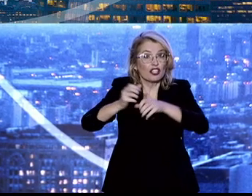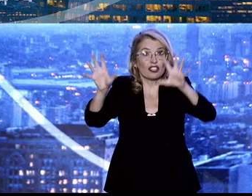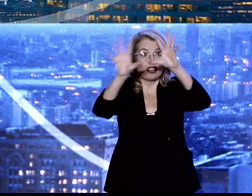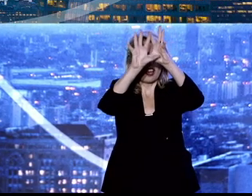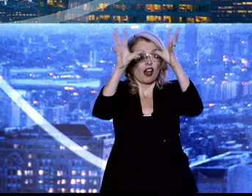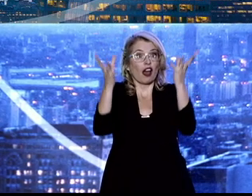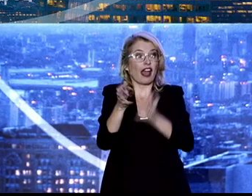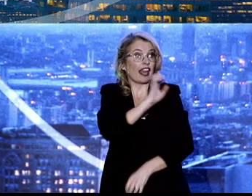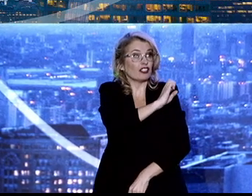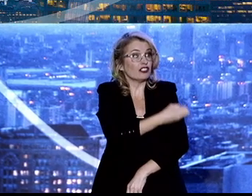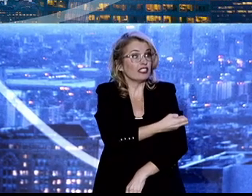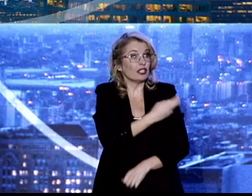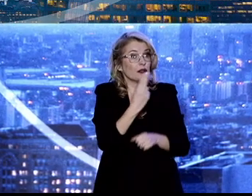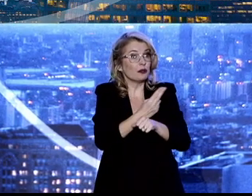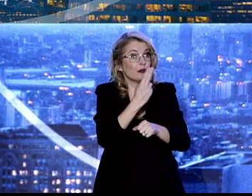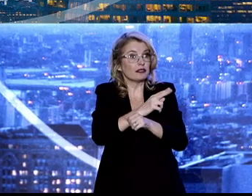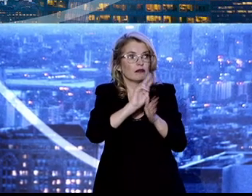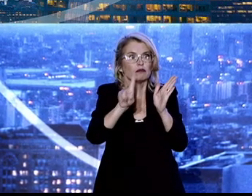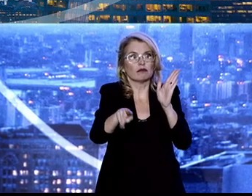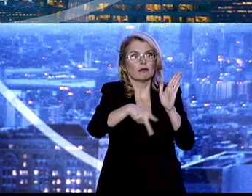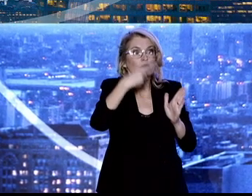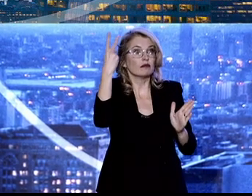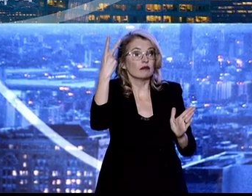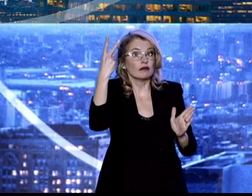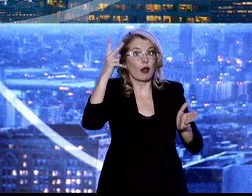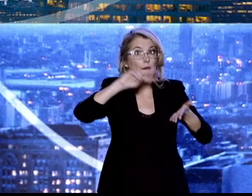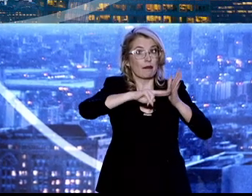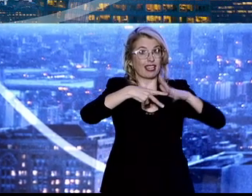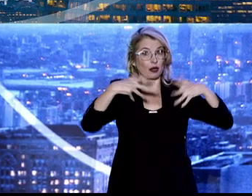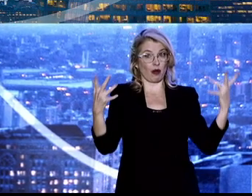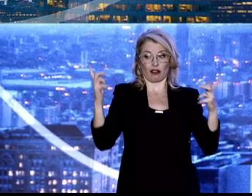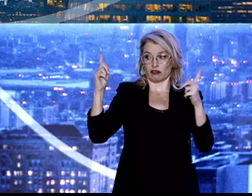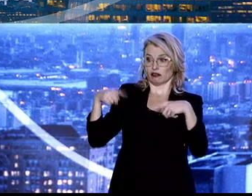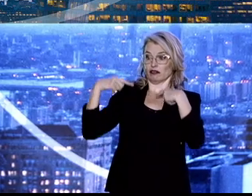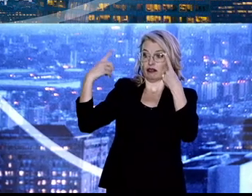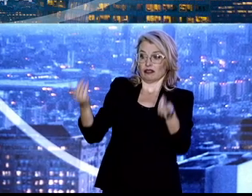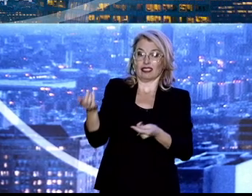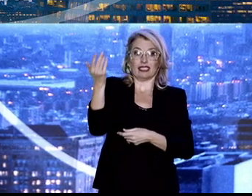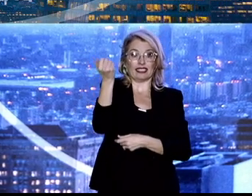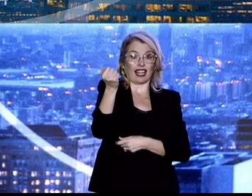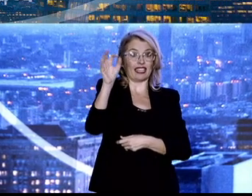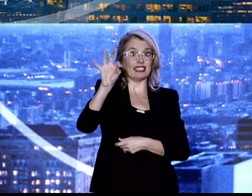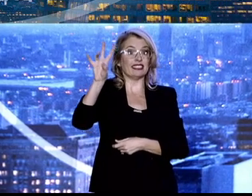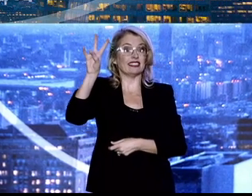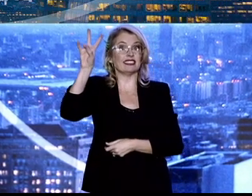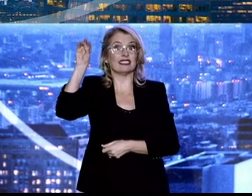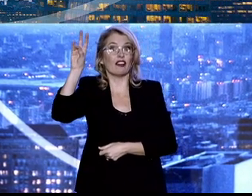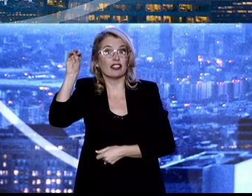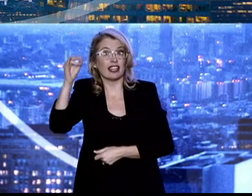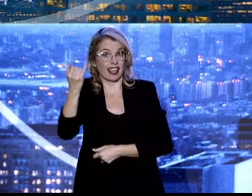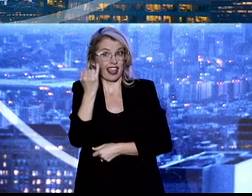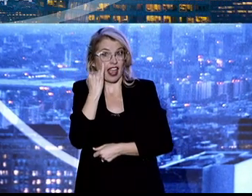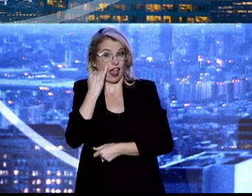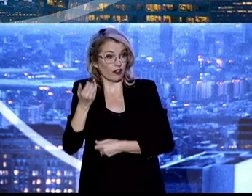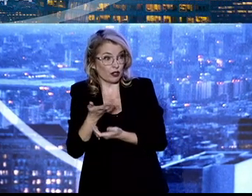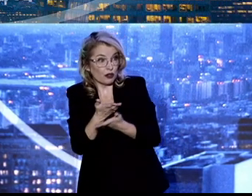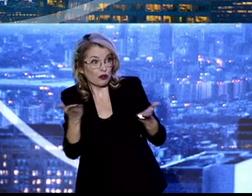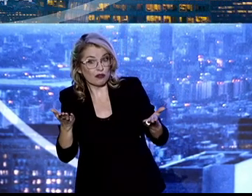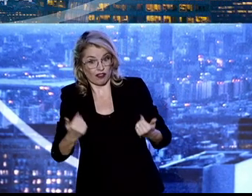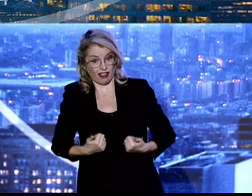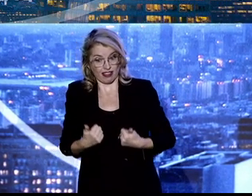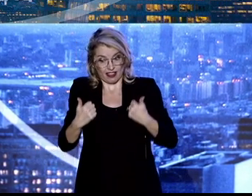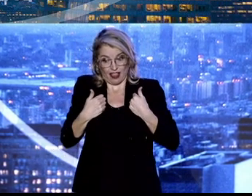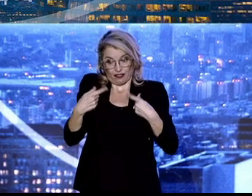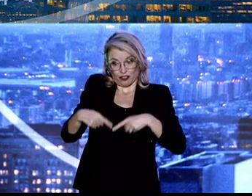use has doubled? So this means since the 1970s. If you were around in